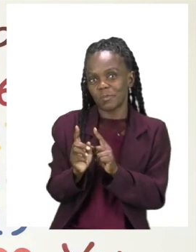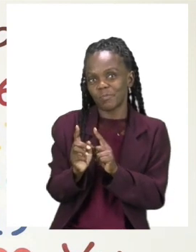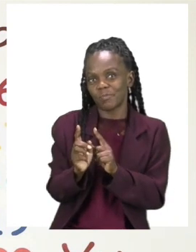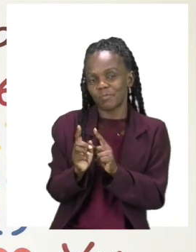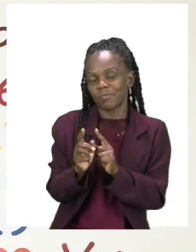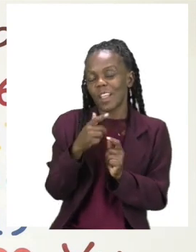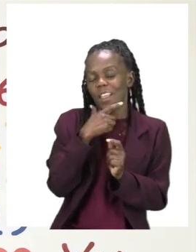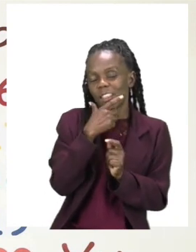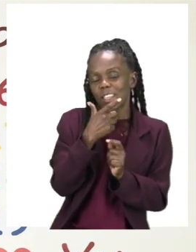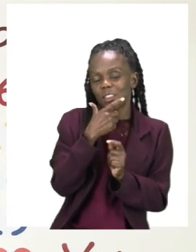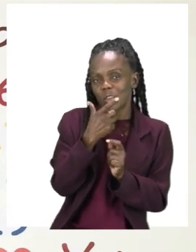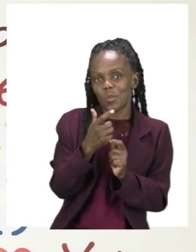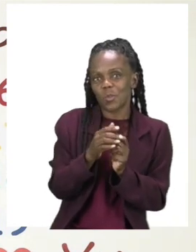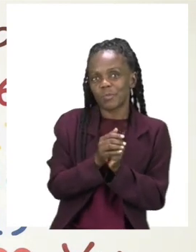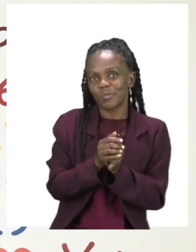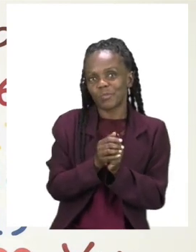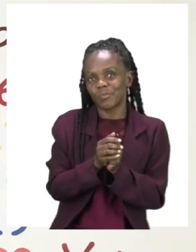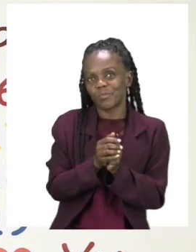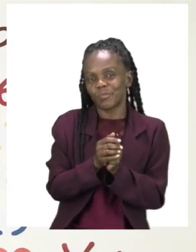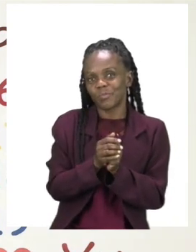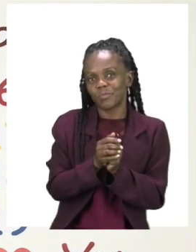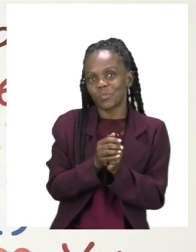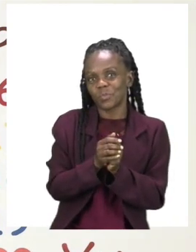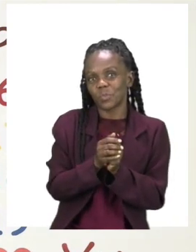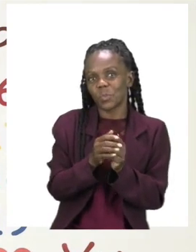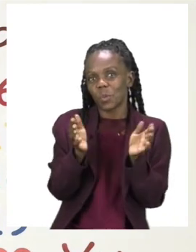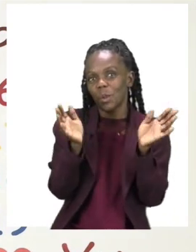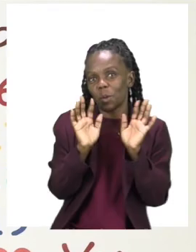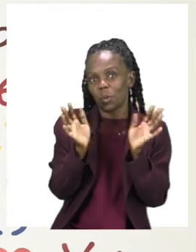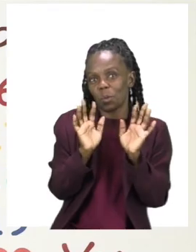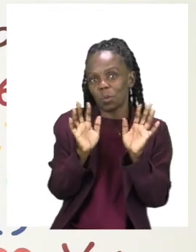to say thank you for joining us today and